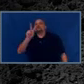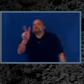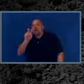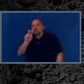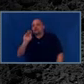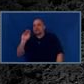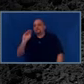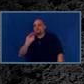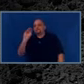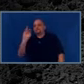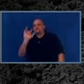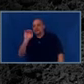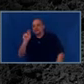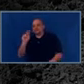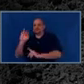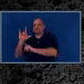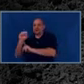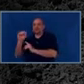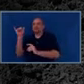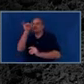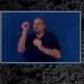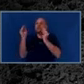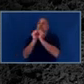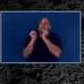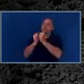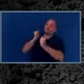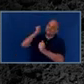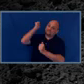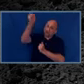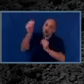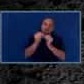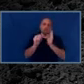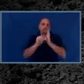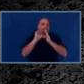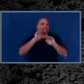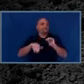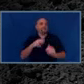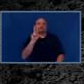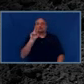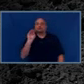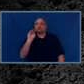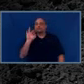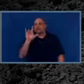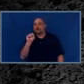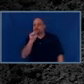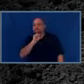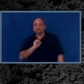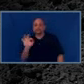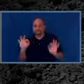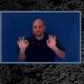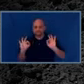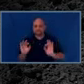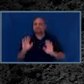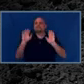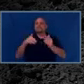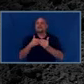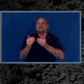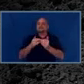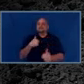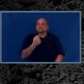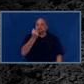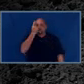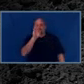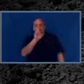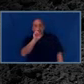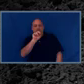is so much farther and more impressive than 2 million miles. So I understand that Bennu was far more